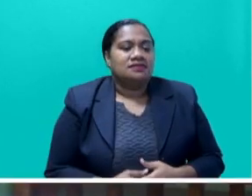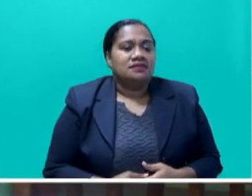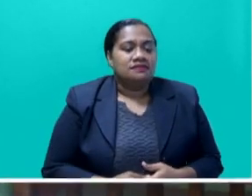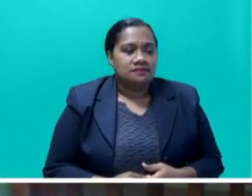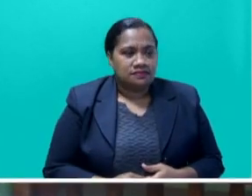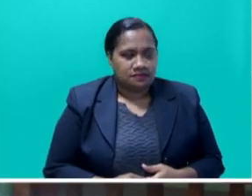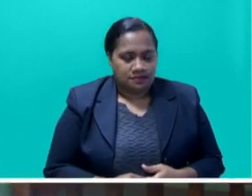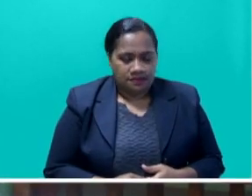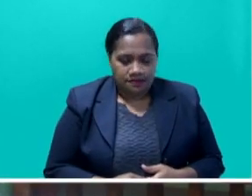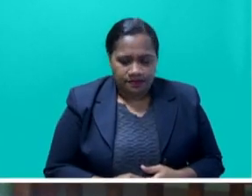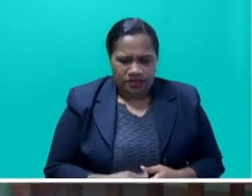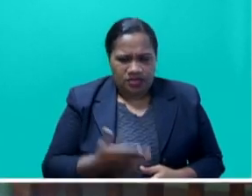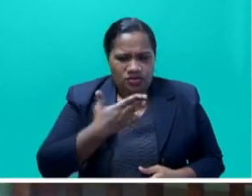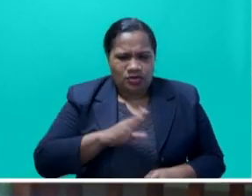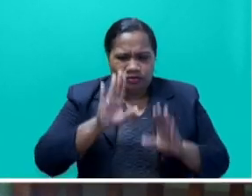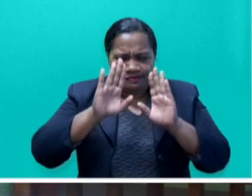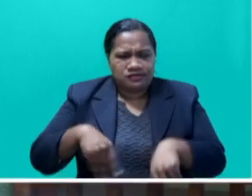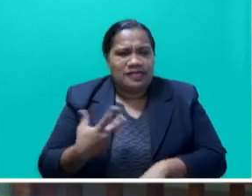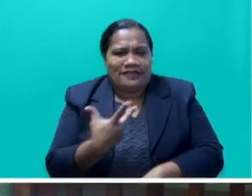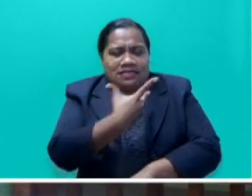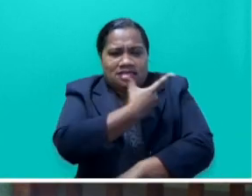vaccination efforts that is a